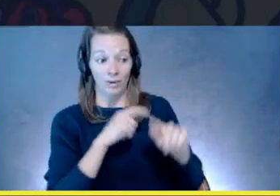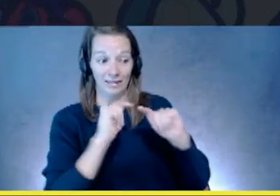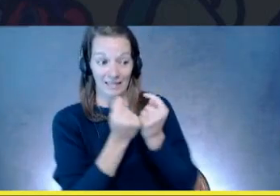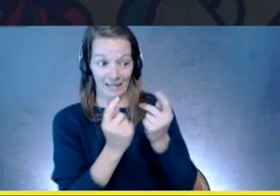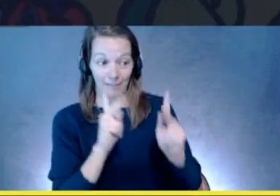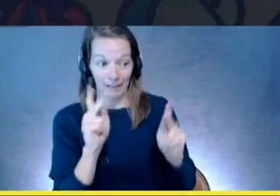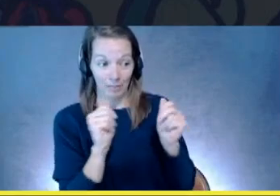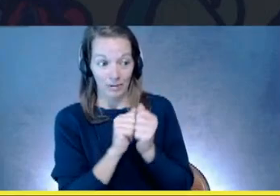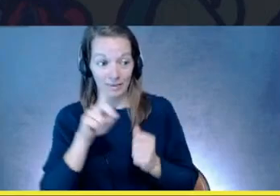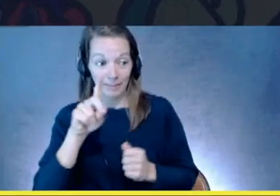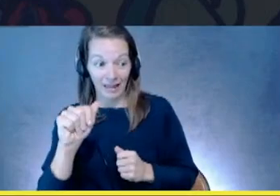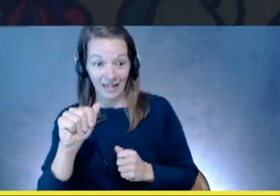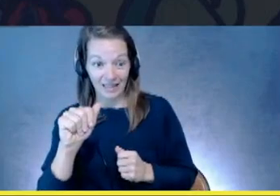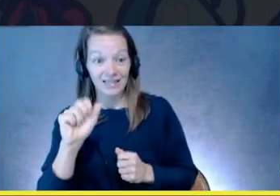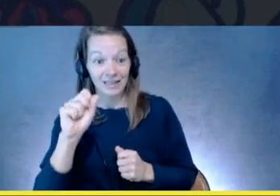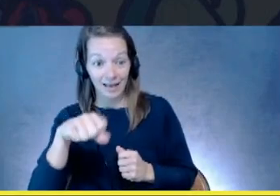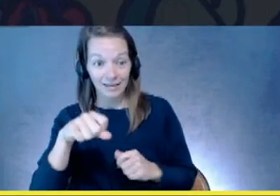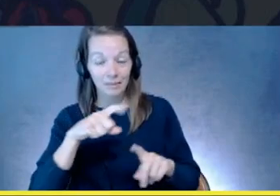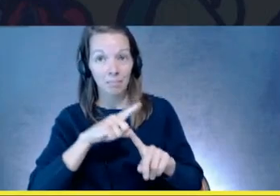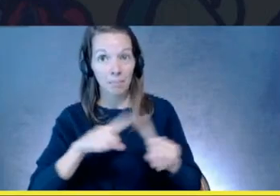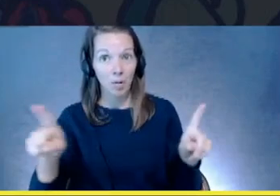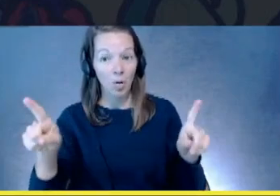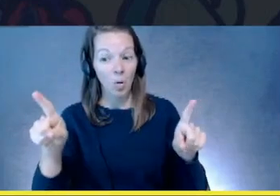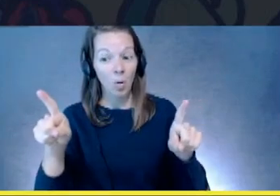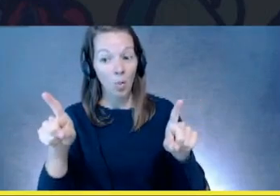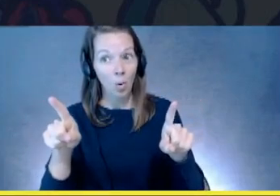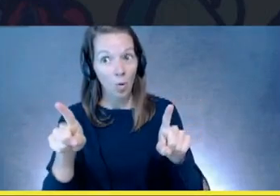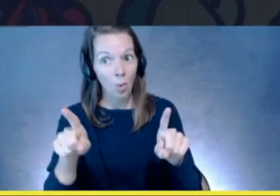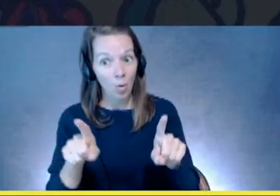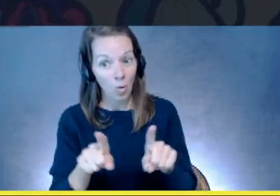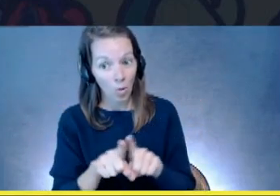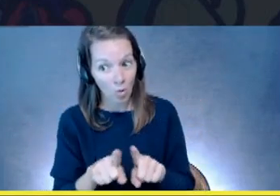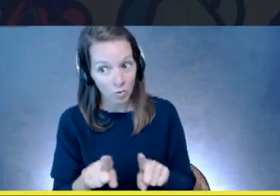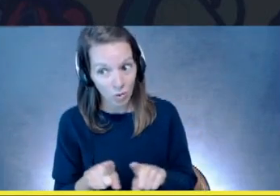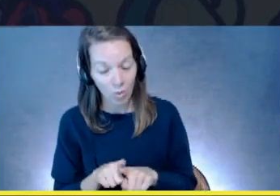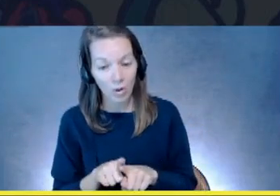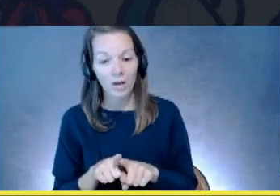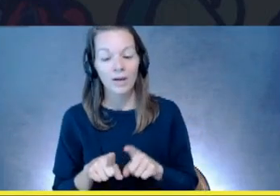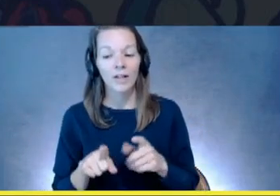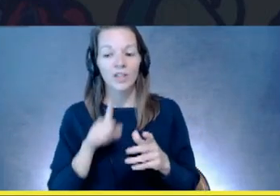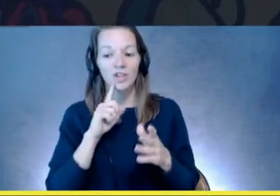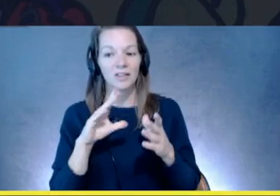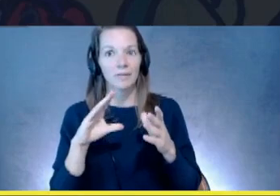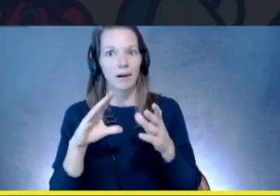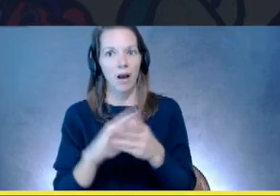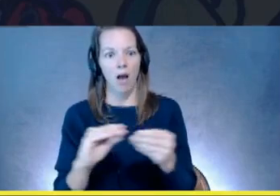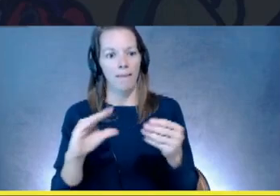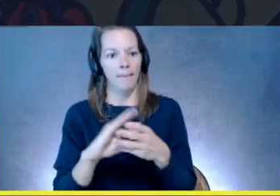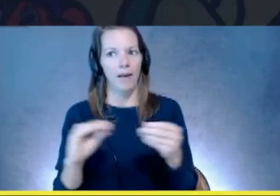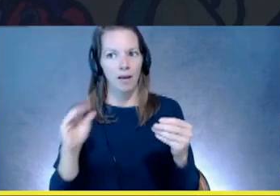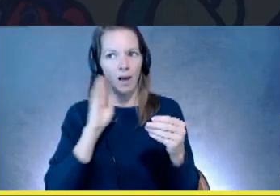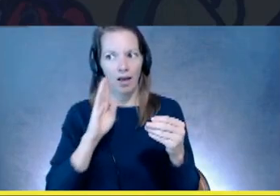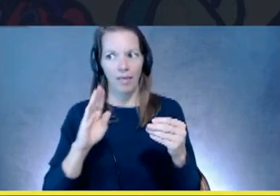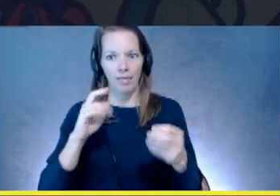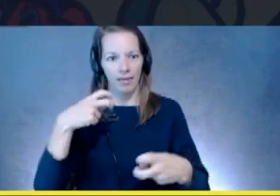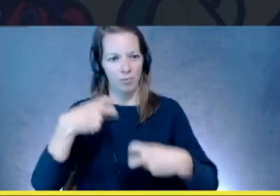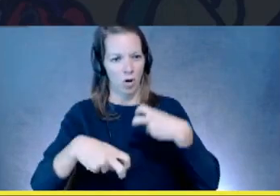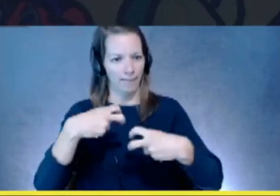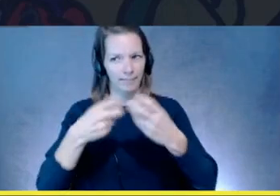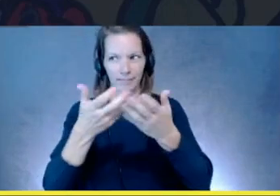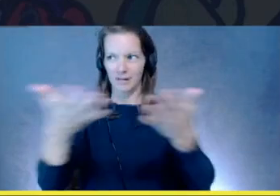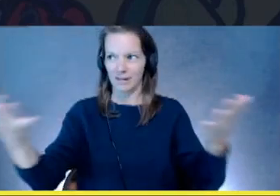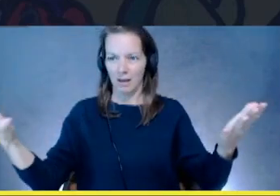but beyond that, I would say just to comment on the problems that are pervasive throughout